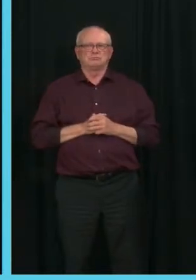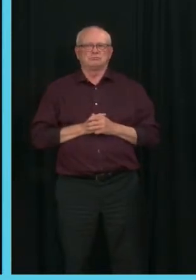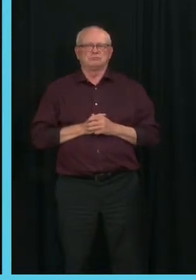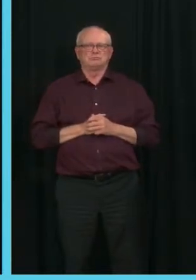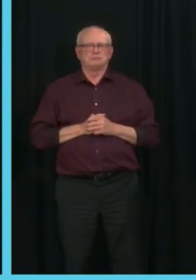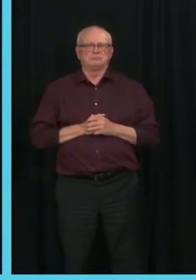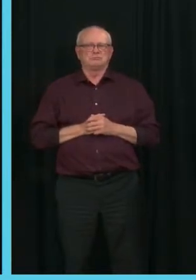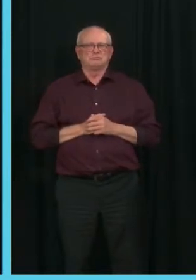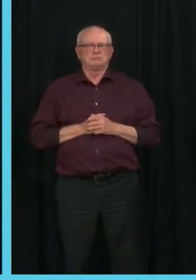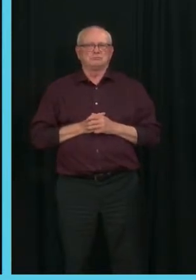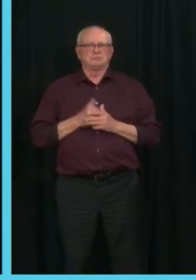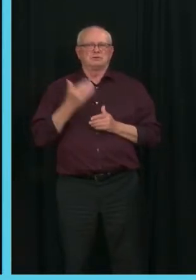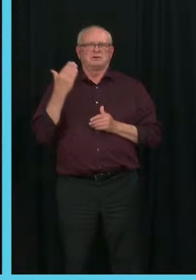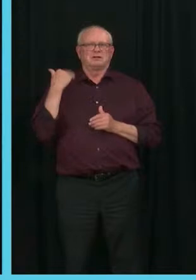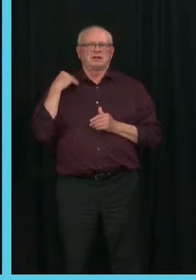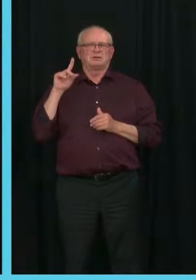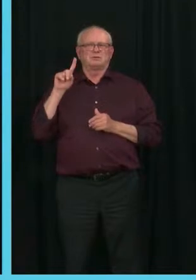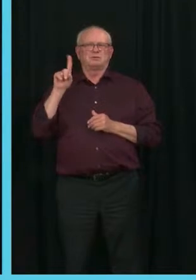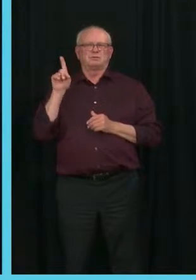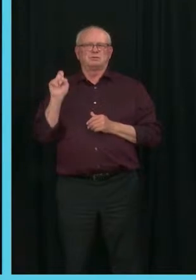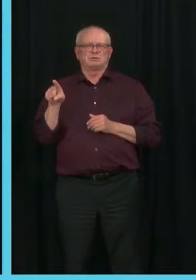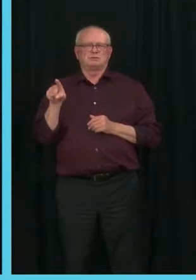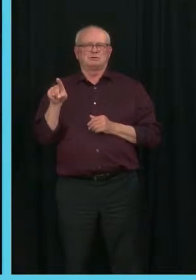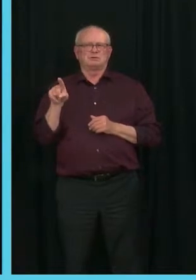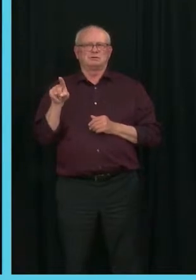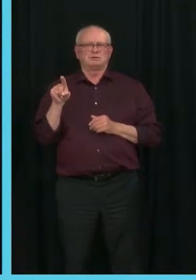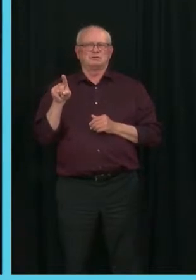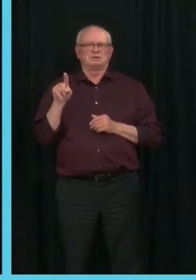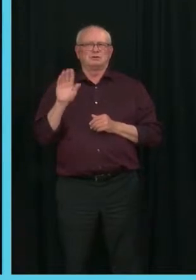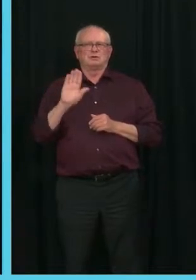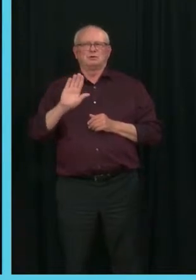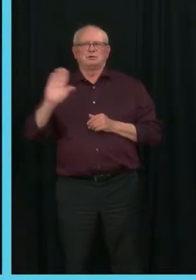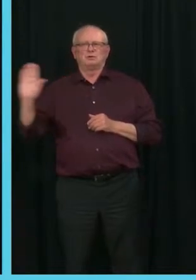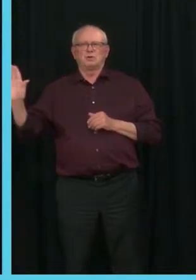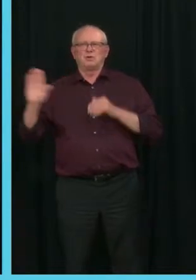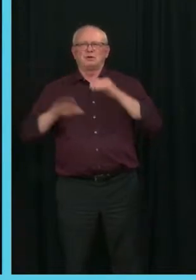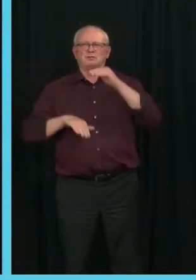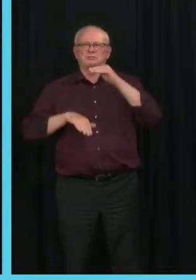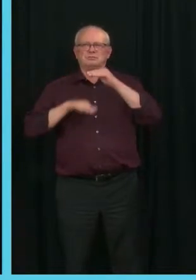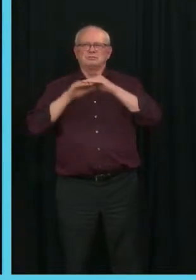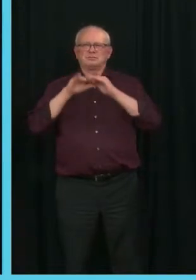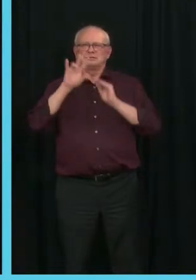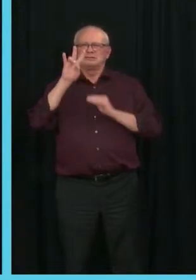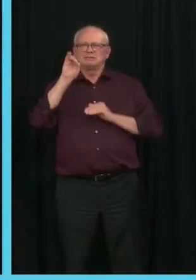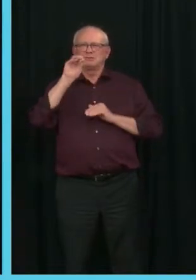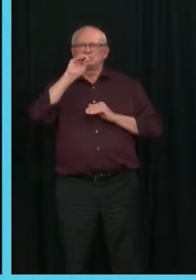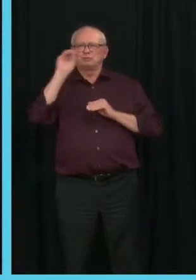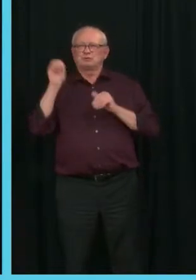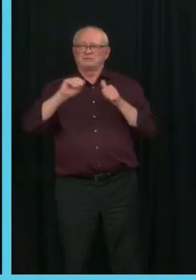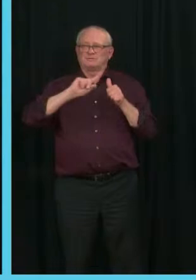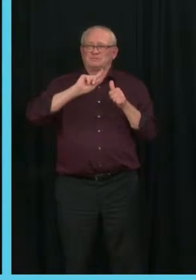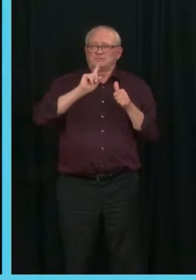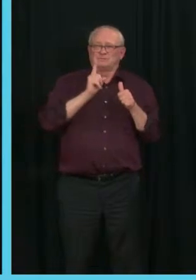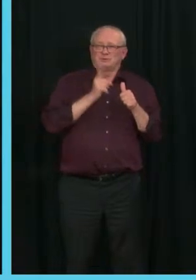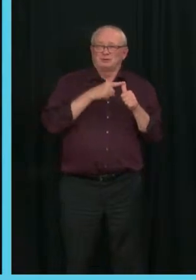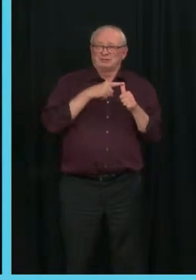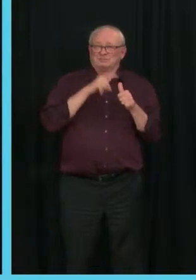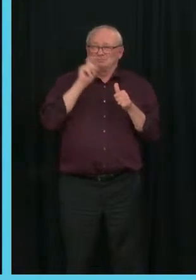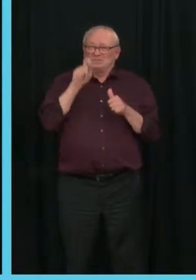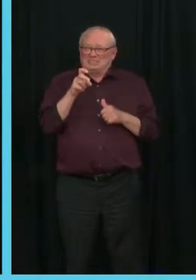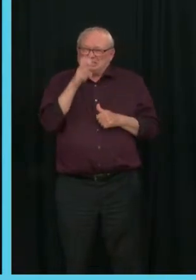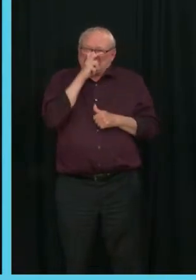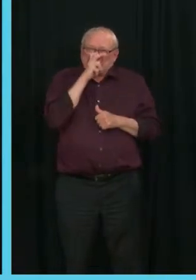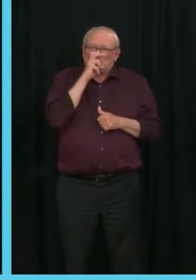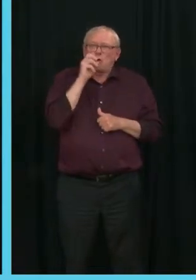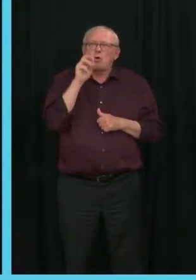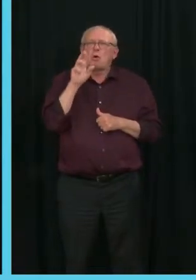we sticking with the 70% benchmark, or are we going to start factoring other things in, like second doses, as Dr. Hinshaw mentioned? And when will we